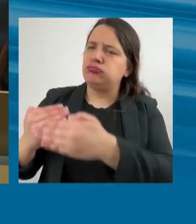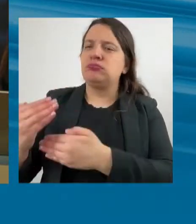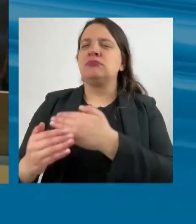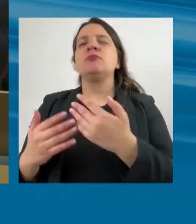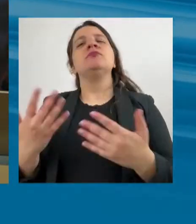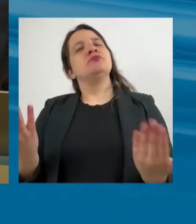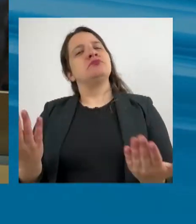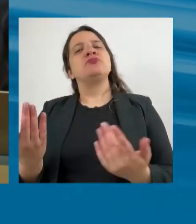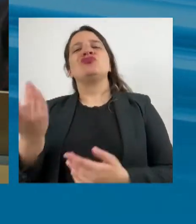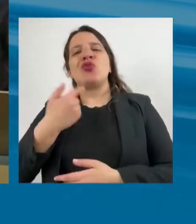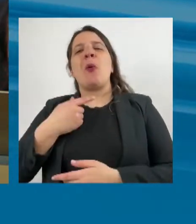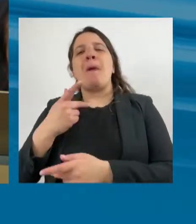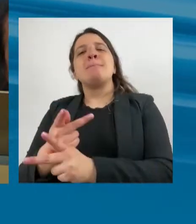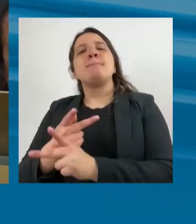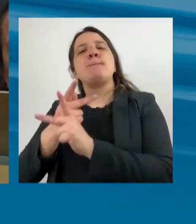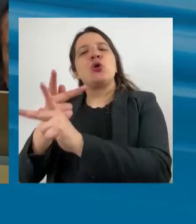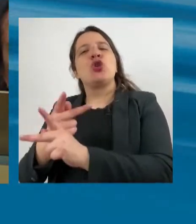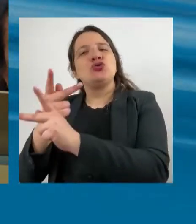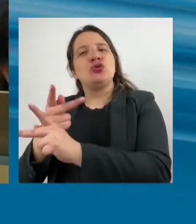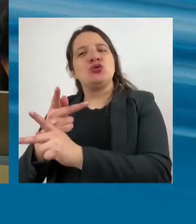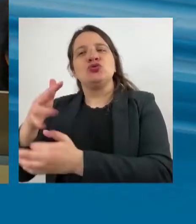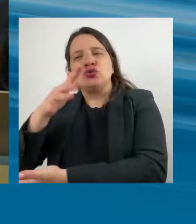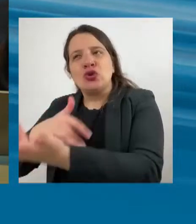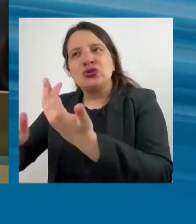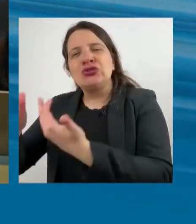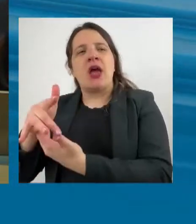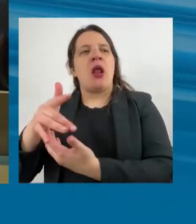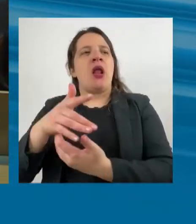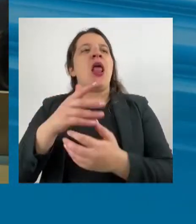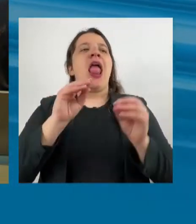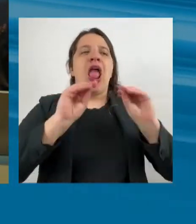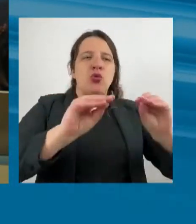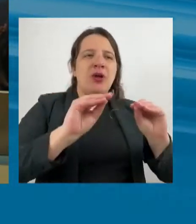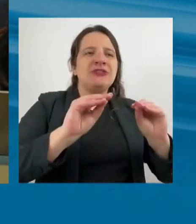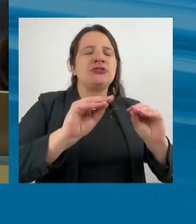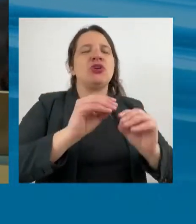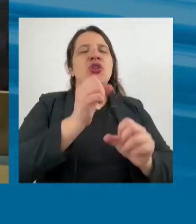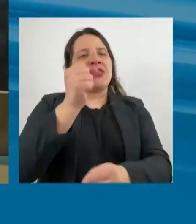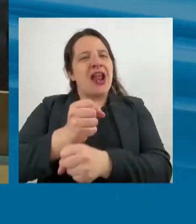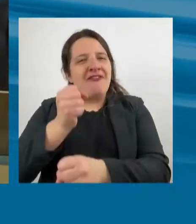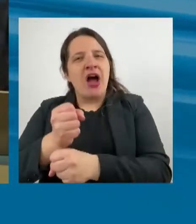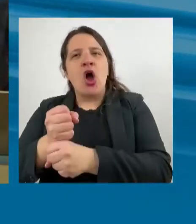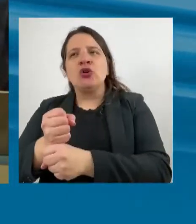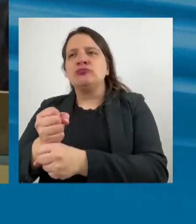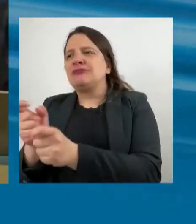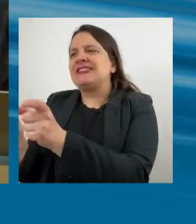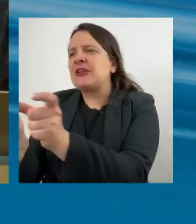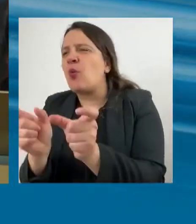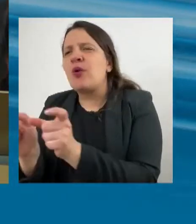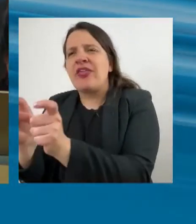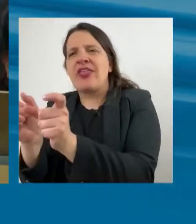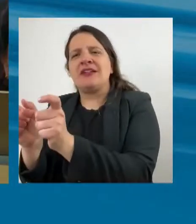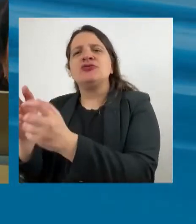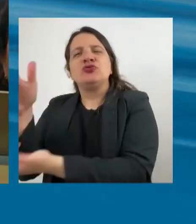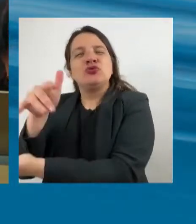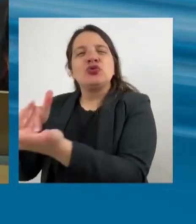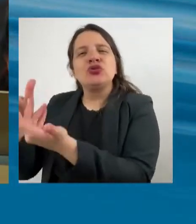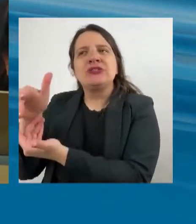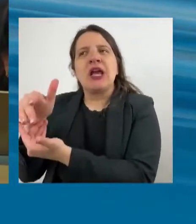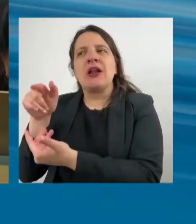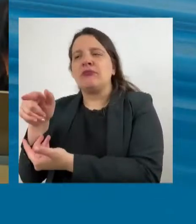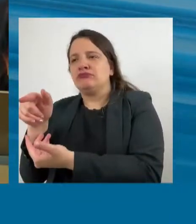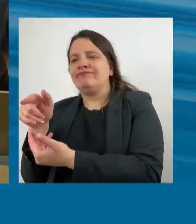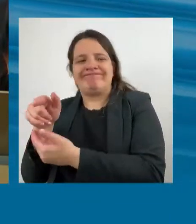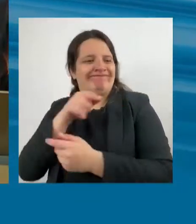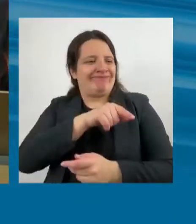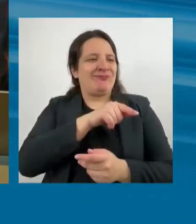been the integration of social protection, health, education, work, and social security policies within the scope